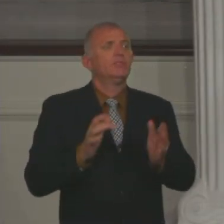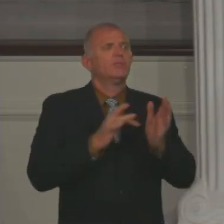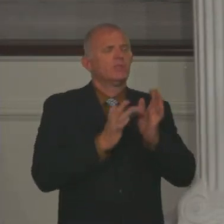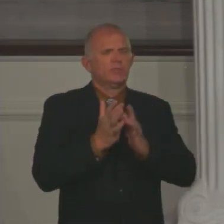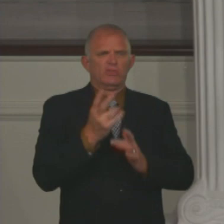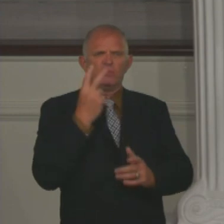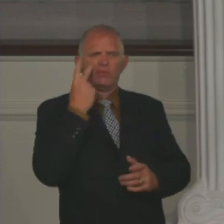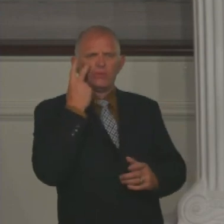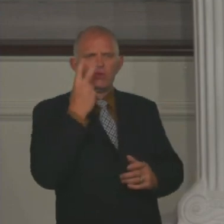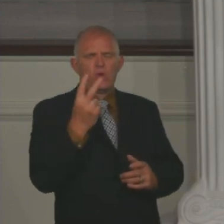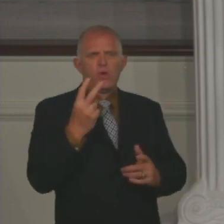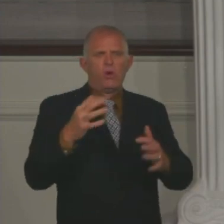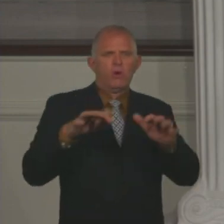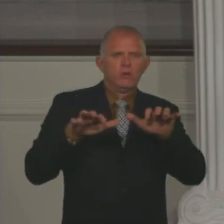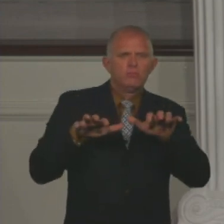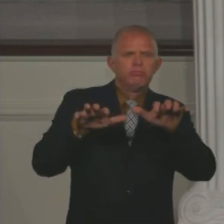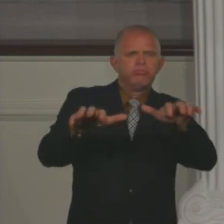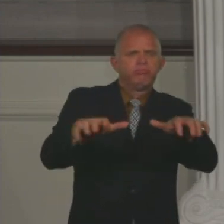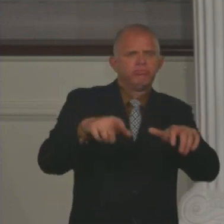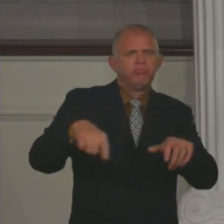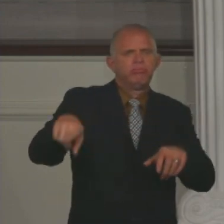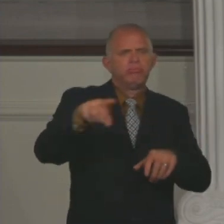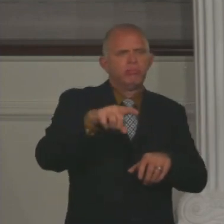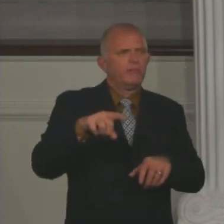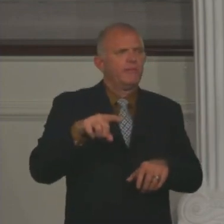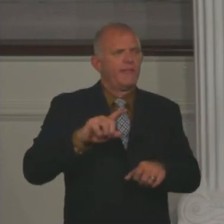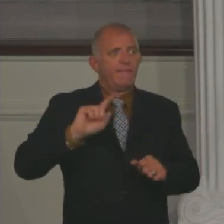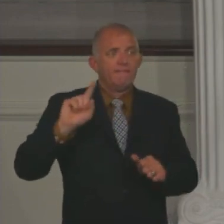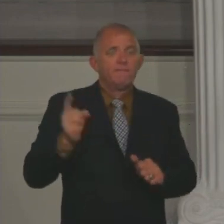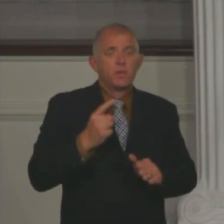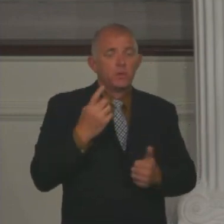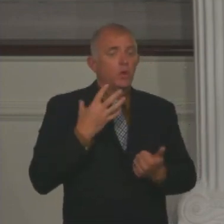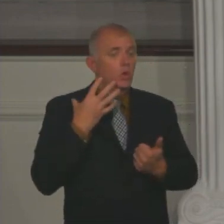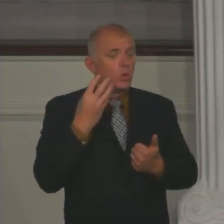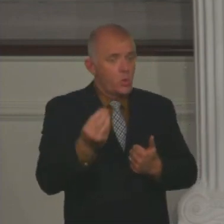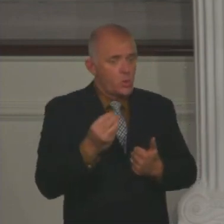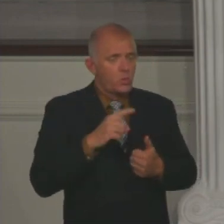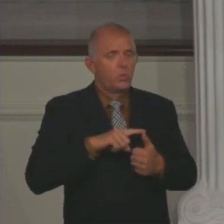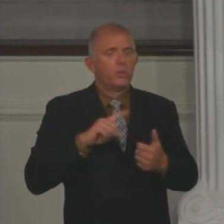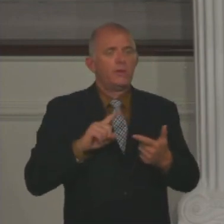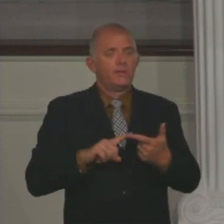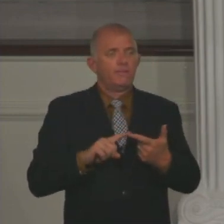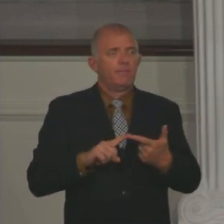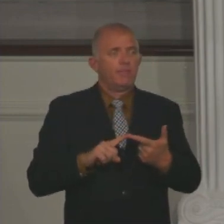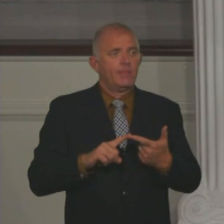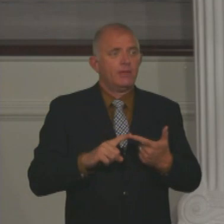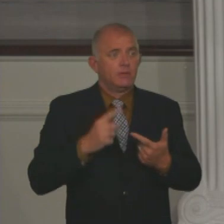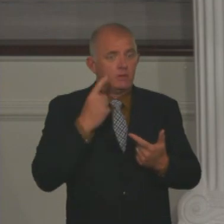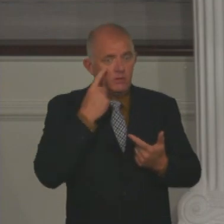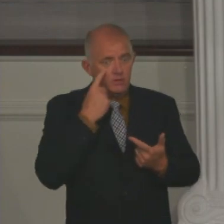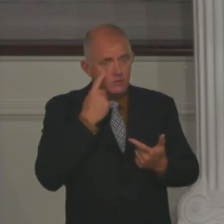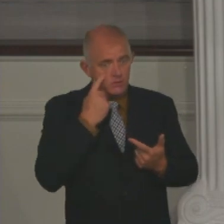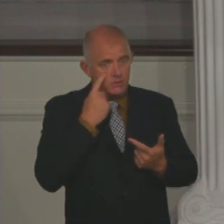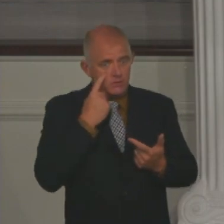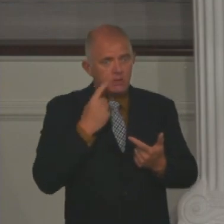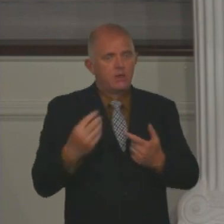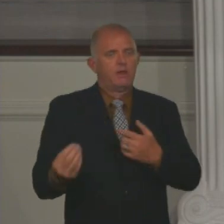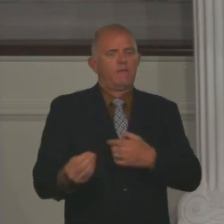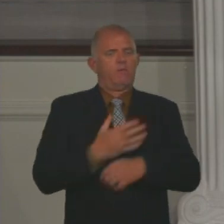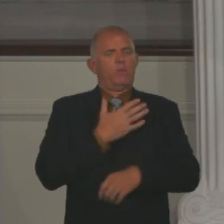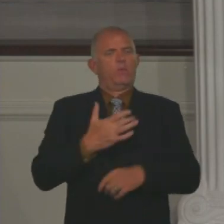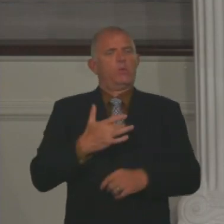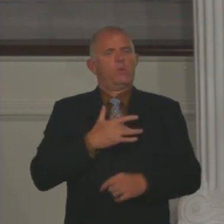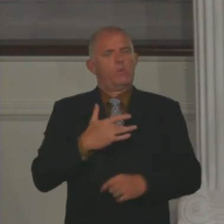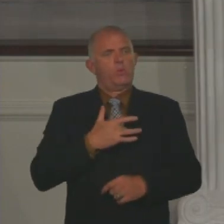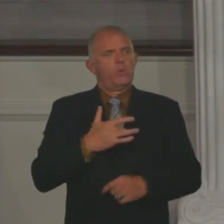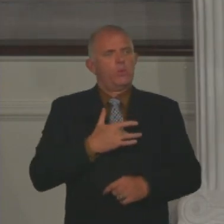multitudes. The first step is going out. Number two is your eye affects your heart. He saw the multitudes.